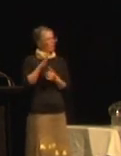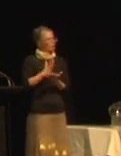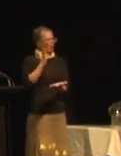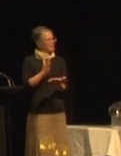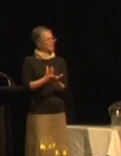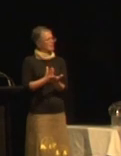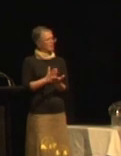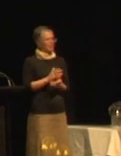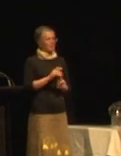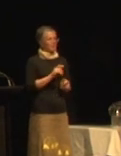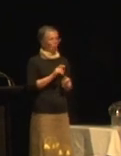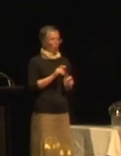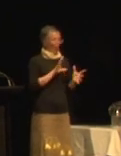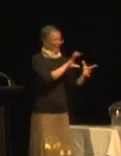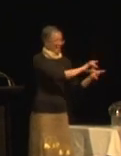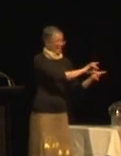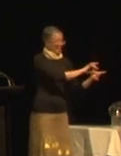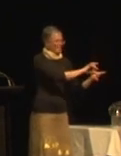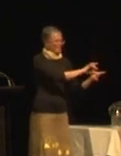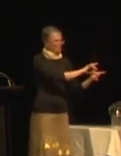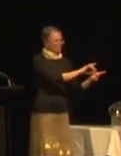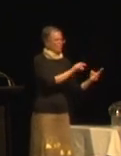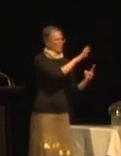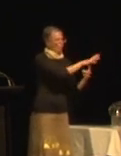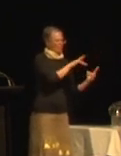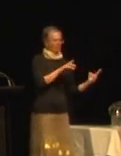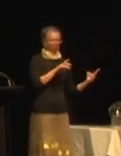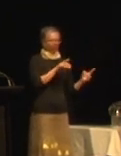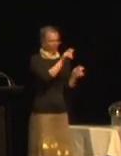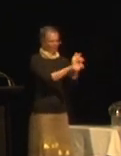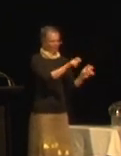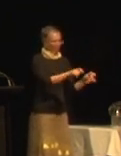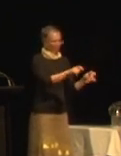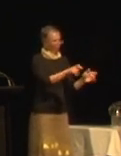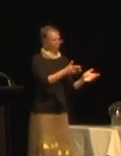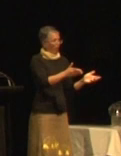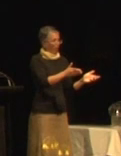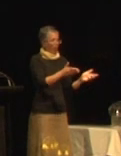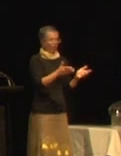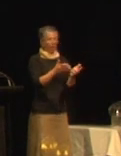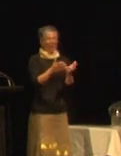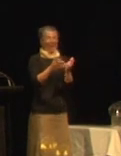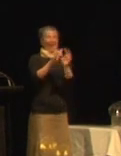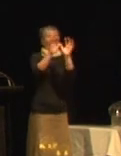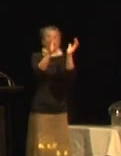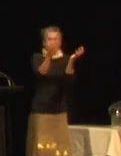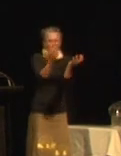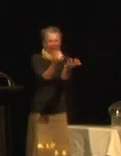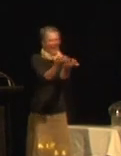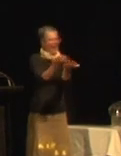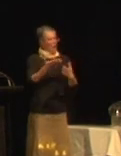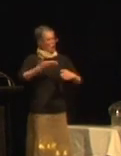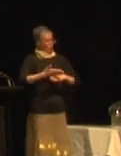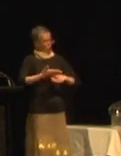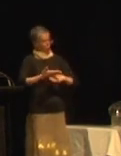People. Connect to people. To what? The work and values of the UN, not the UN itself. We're an independent